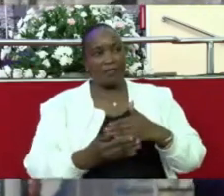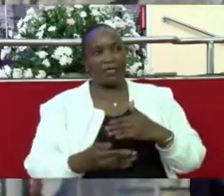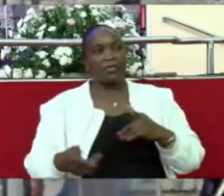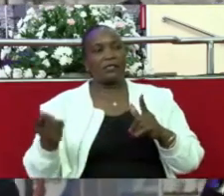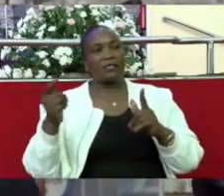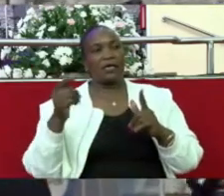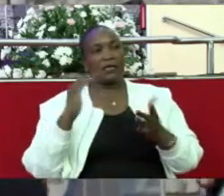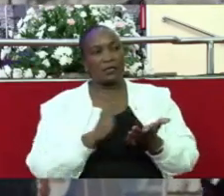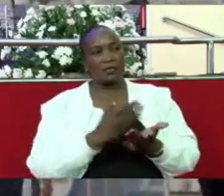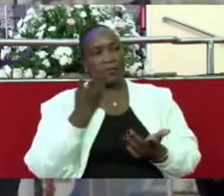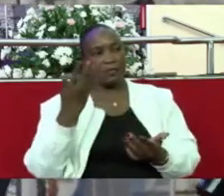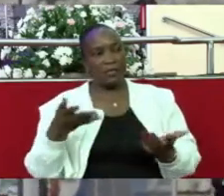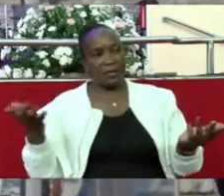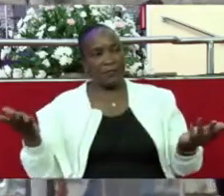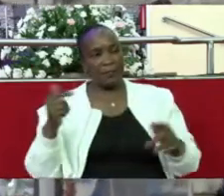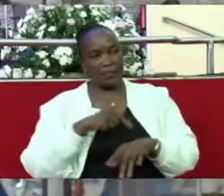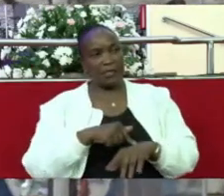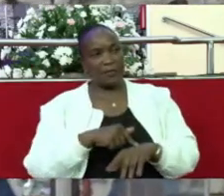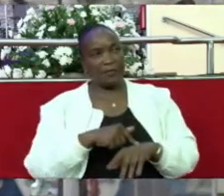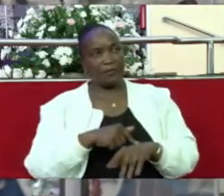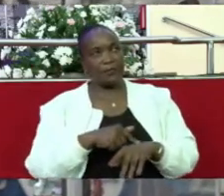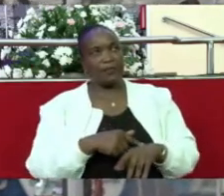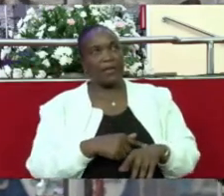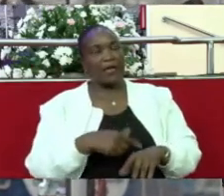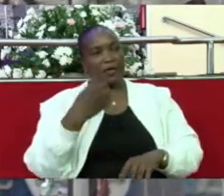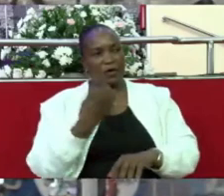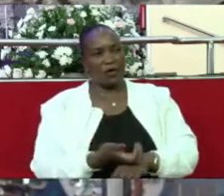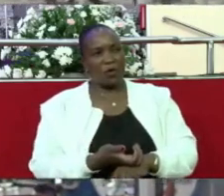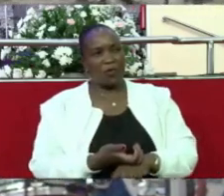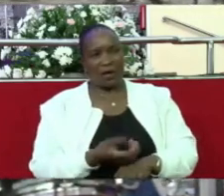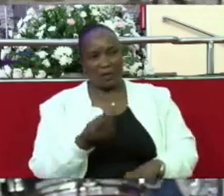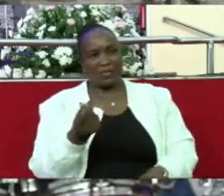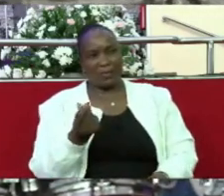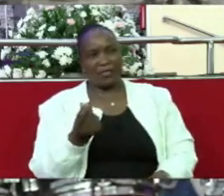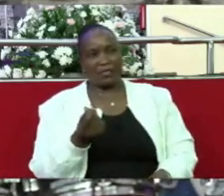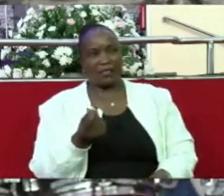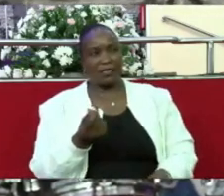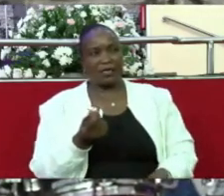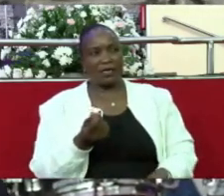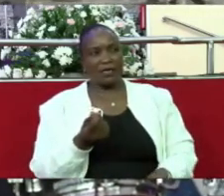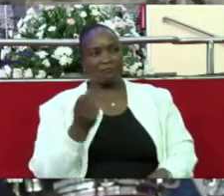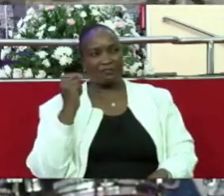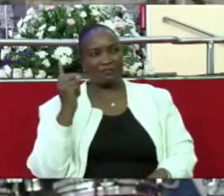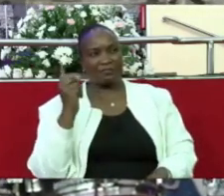The roughness is taken away and the stone becomes